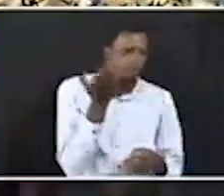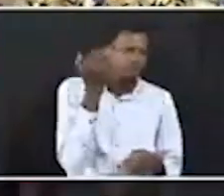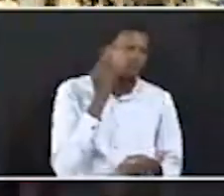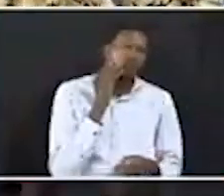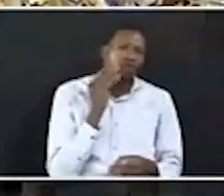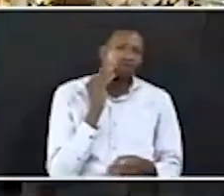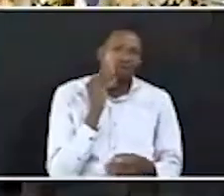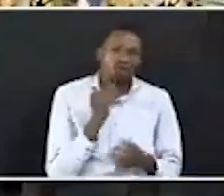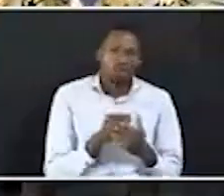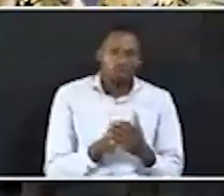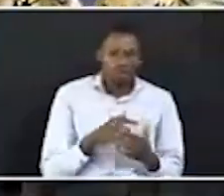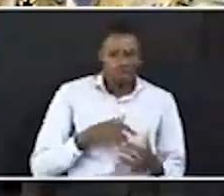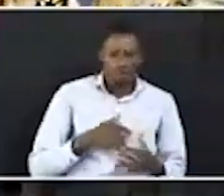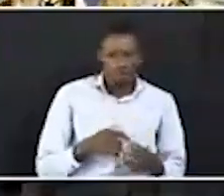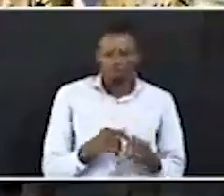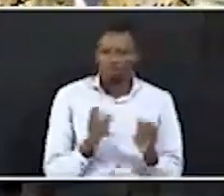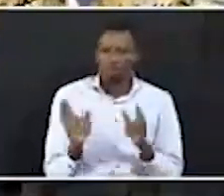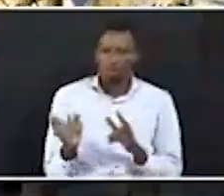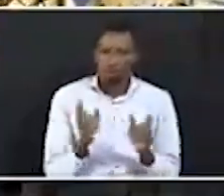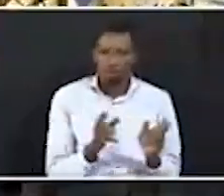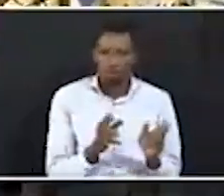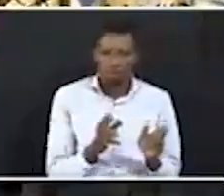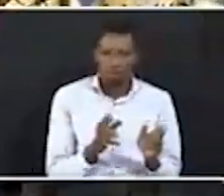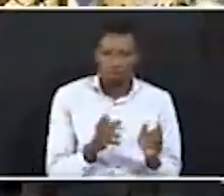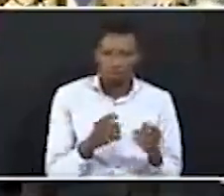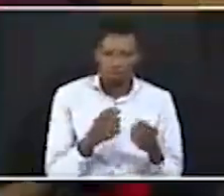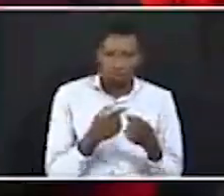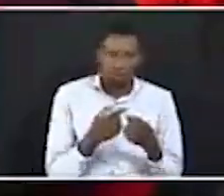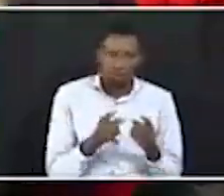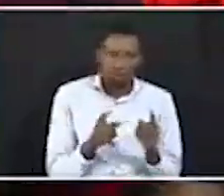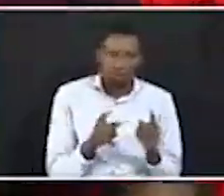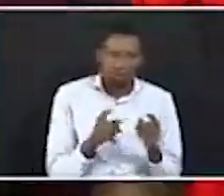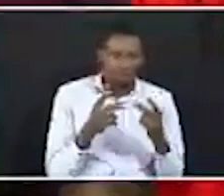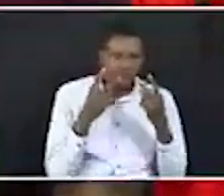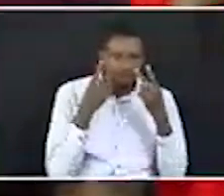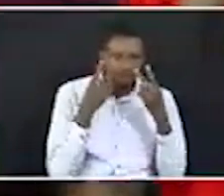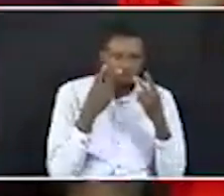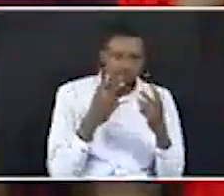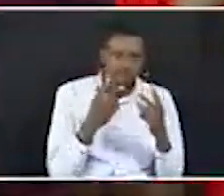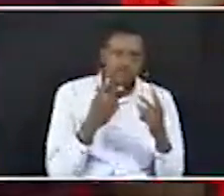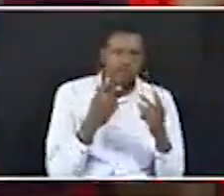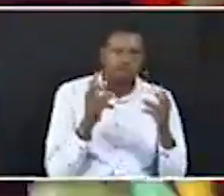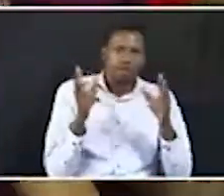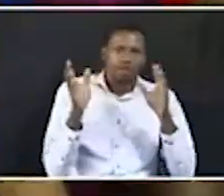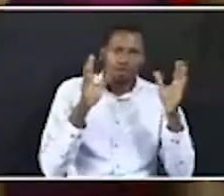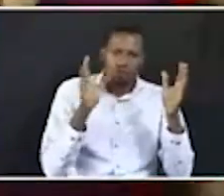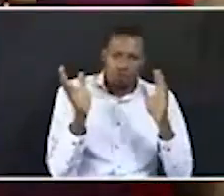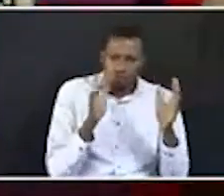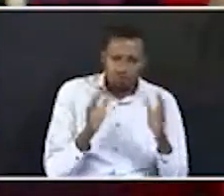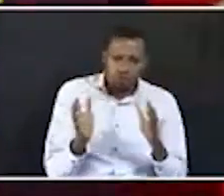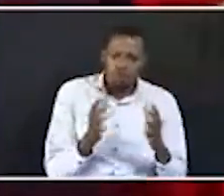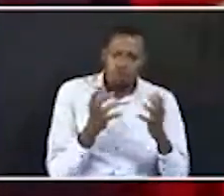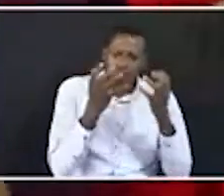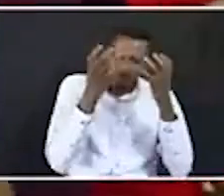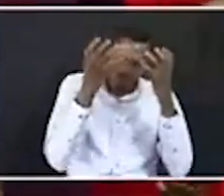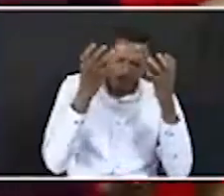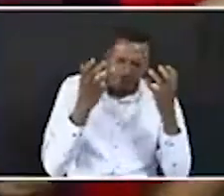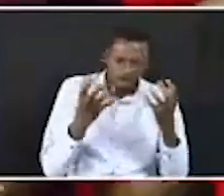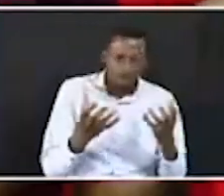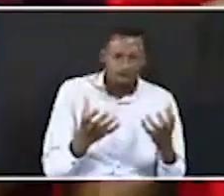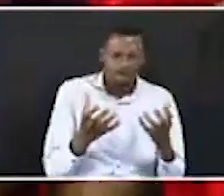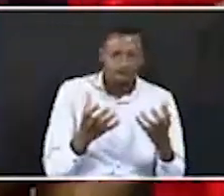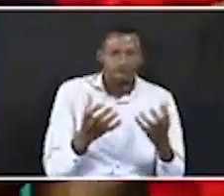they felt a bit confident that we can do this. So they continued rowing and rowing. But oh